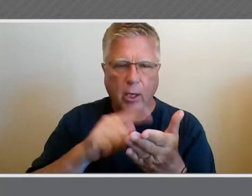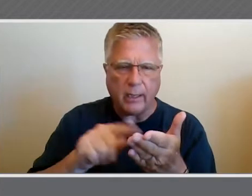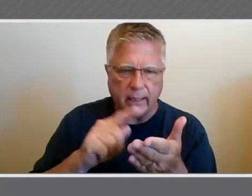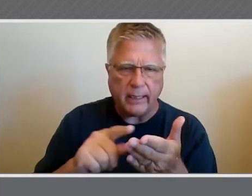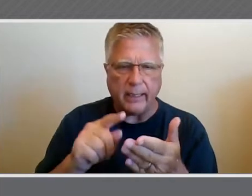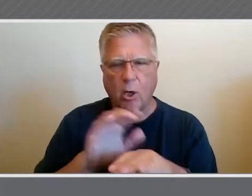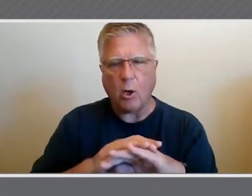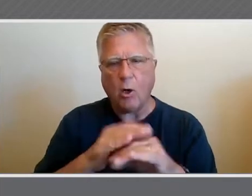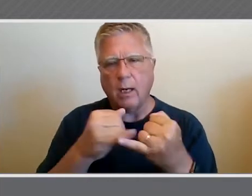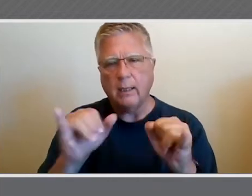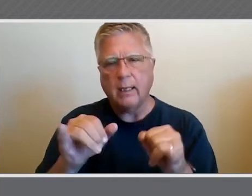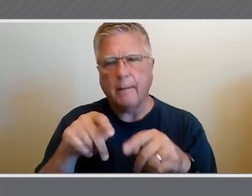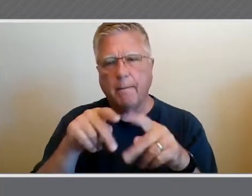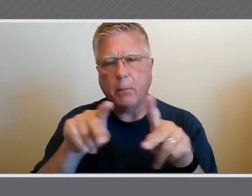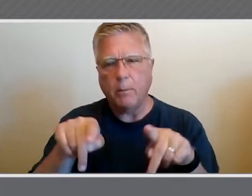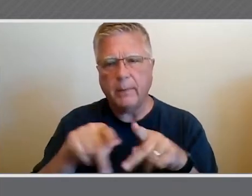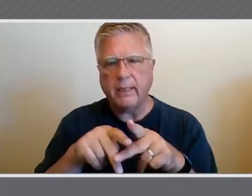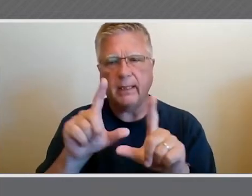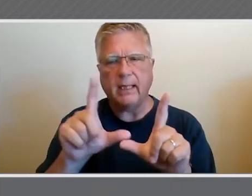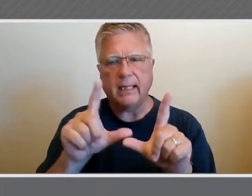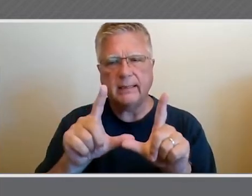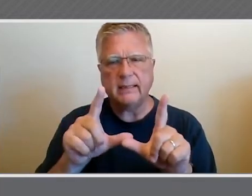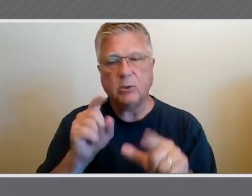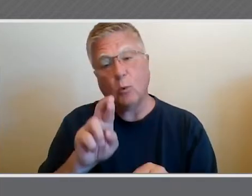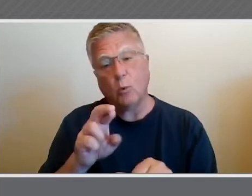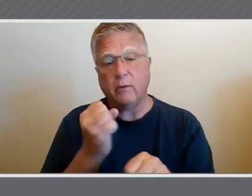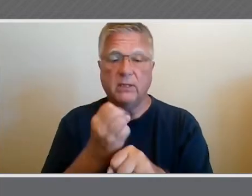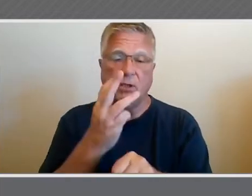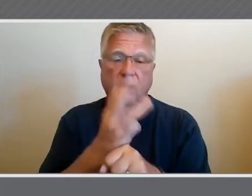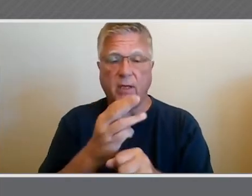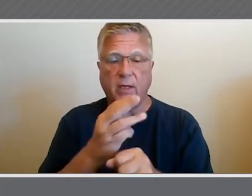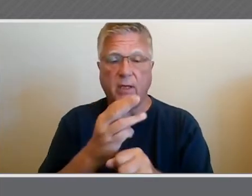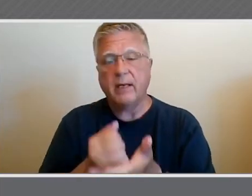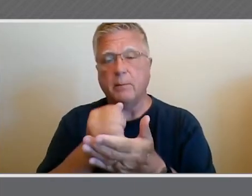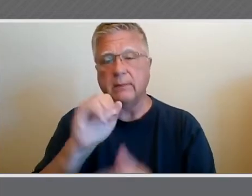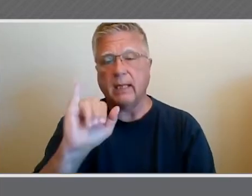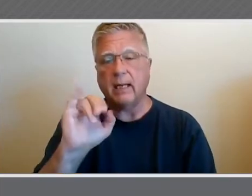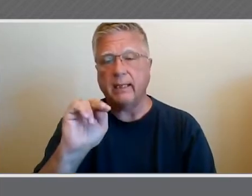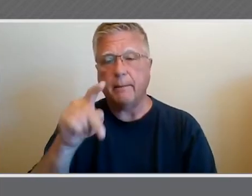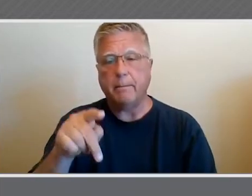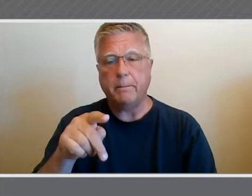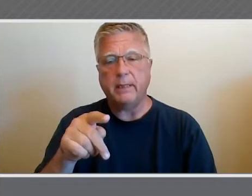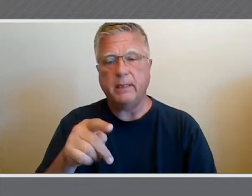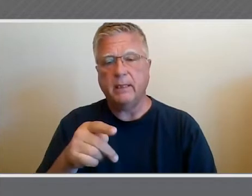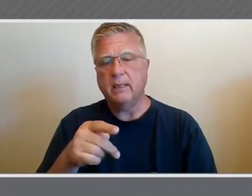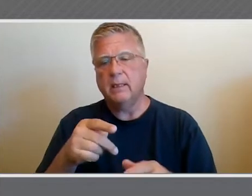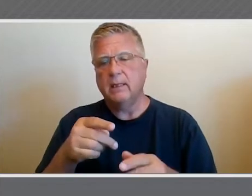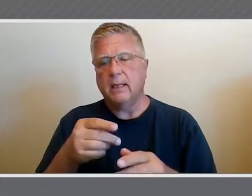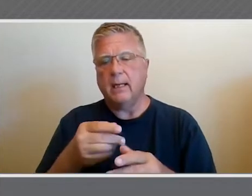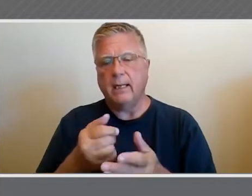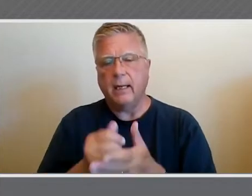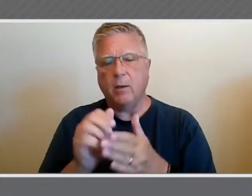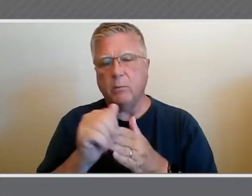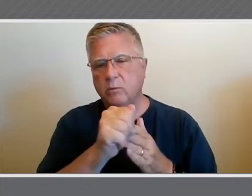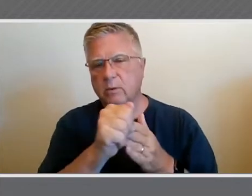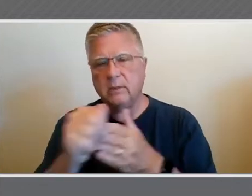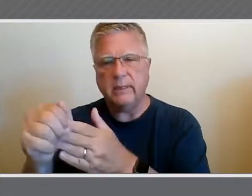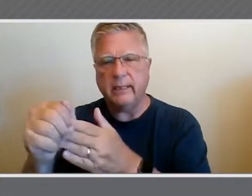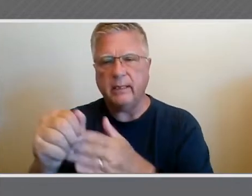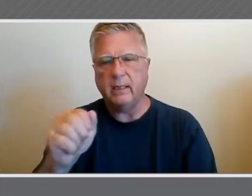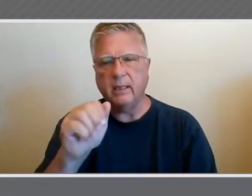permitting and licensing program, or software that helps IMP route 311 calls, which is obviously very